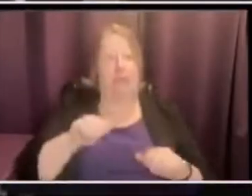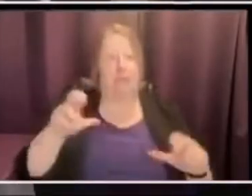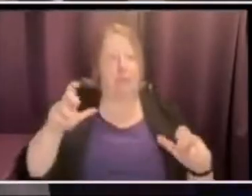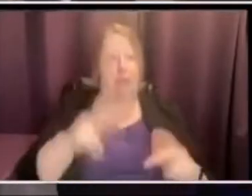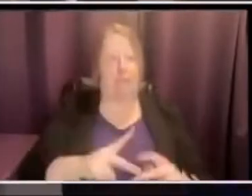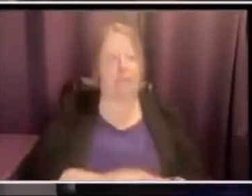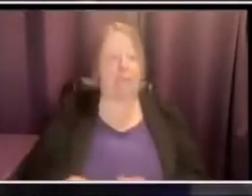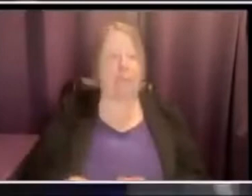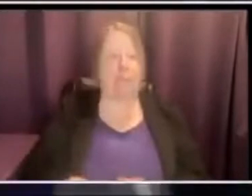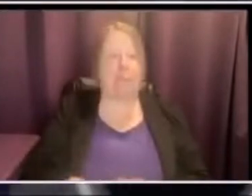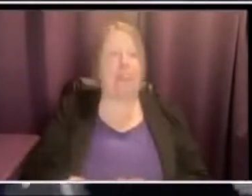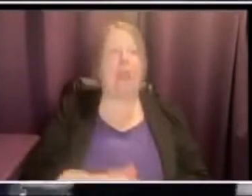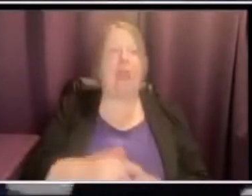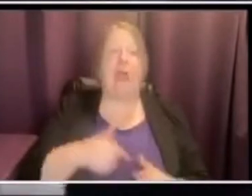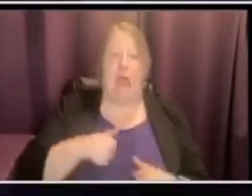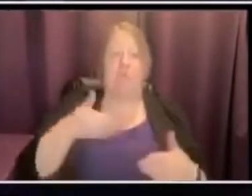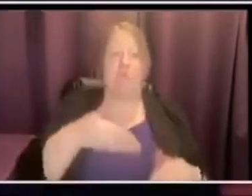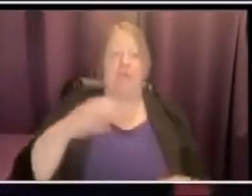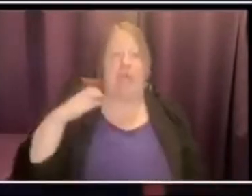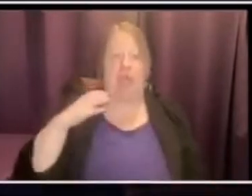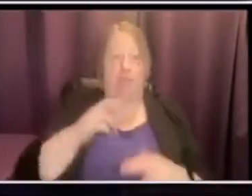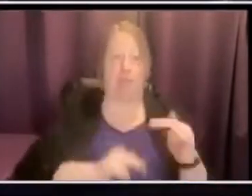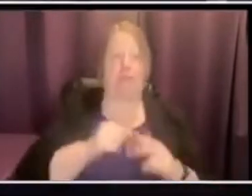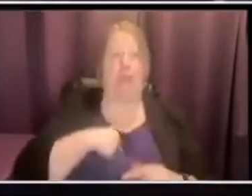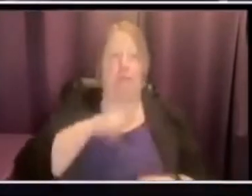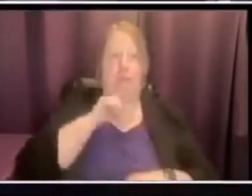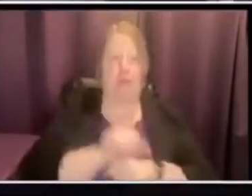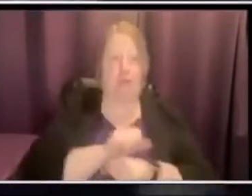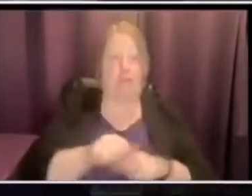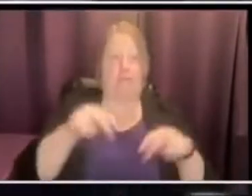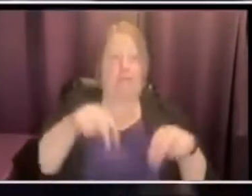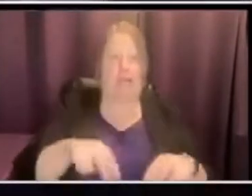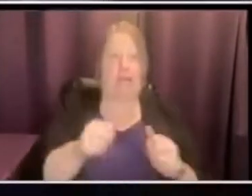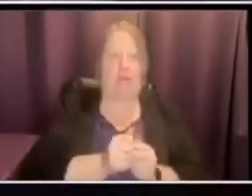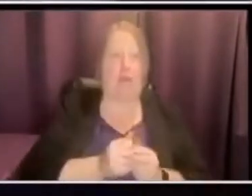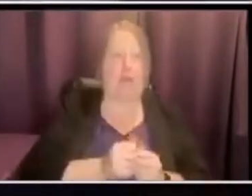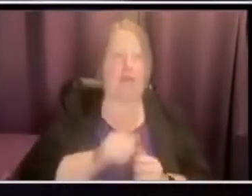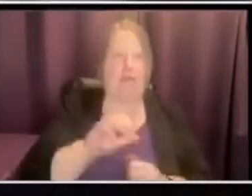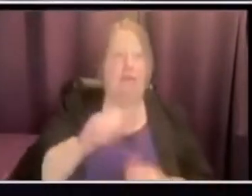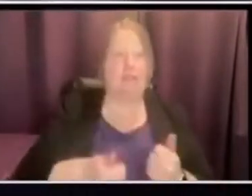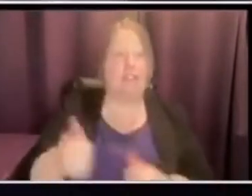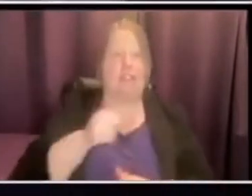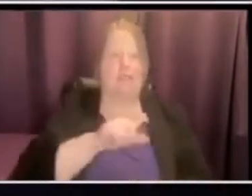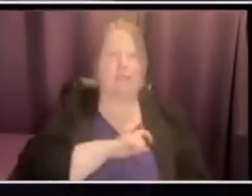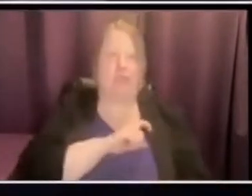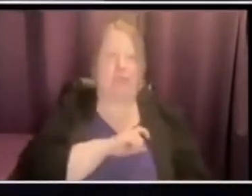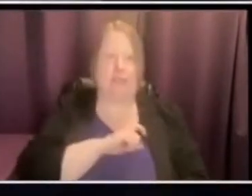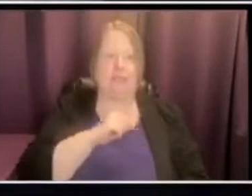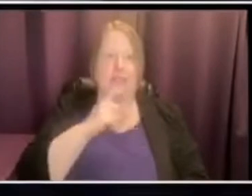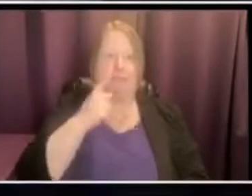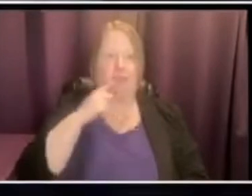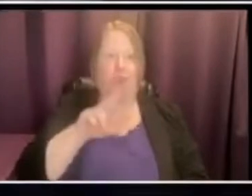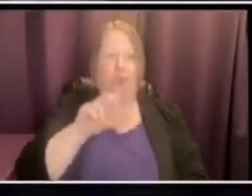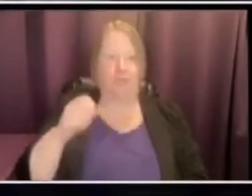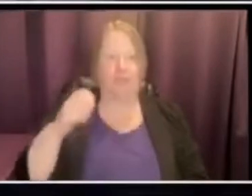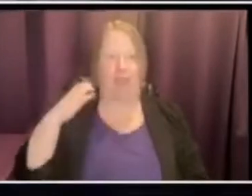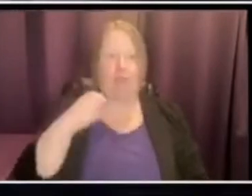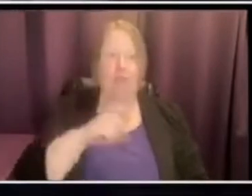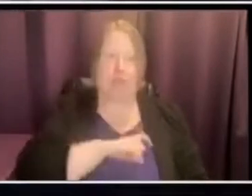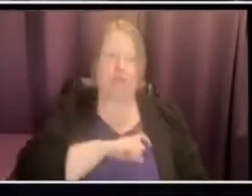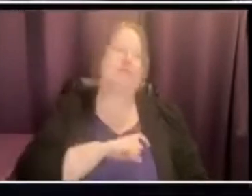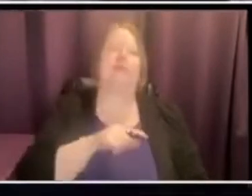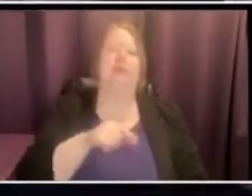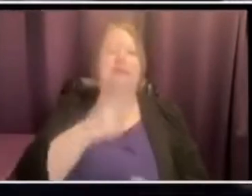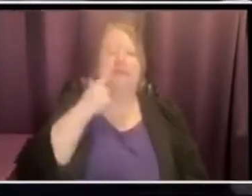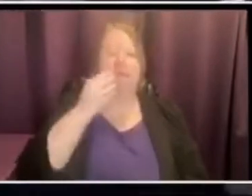I'm at the Capitol building. I'm literally standing with the chief of police of the U.S. Capitol Police. He just informed